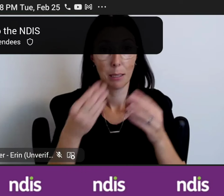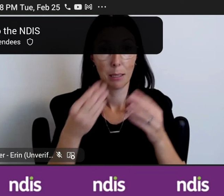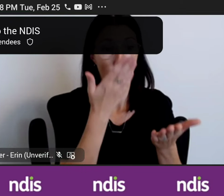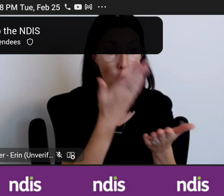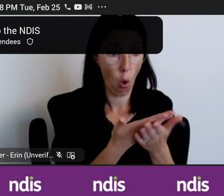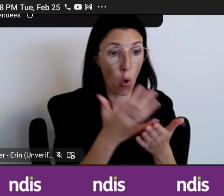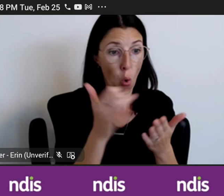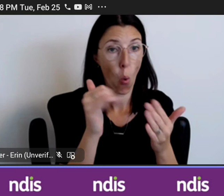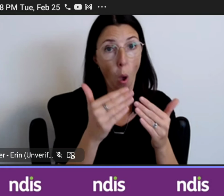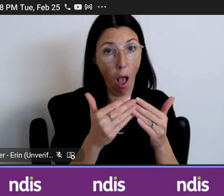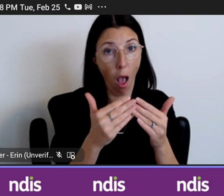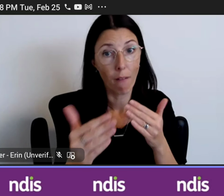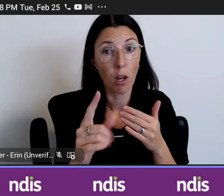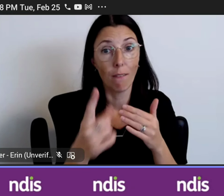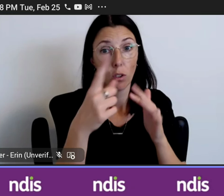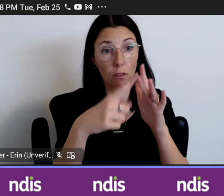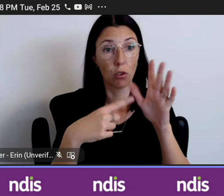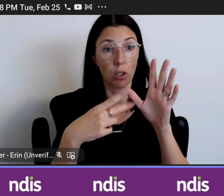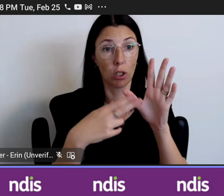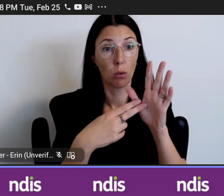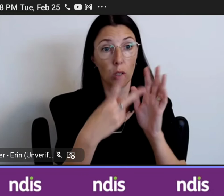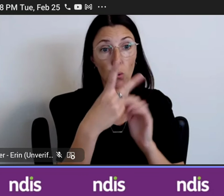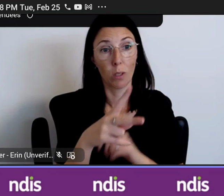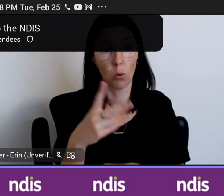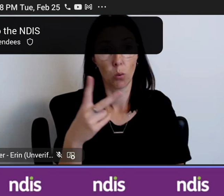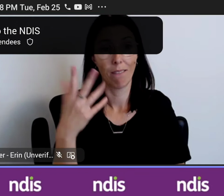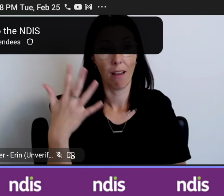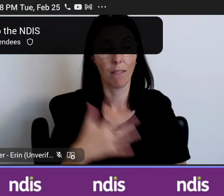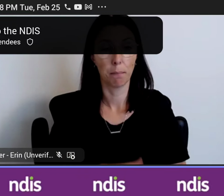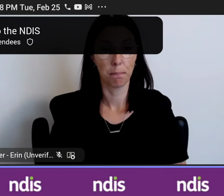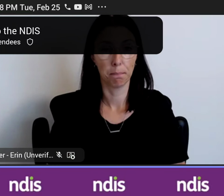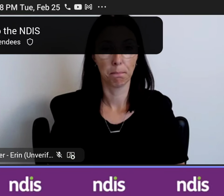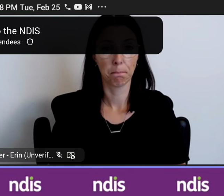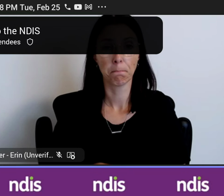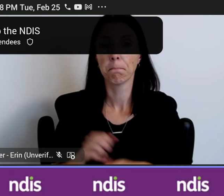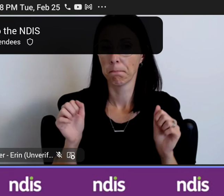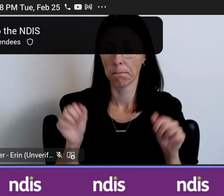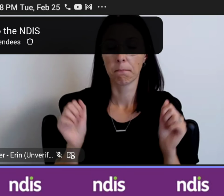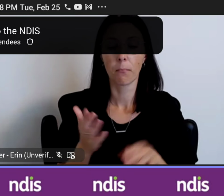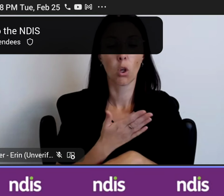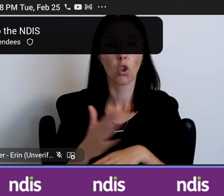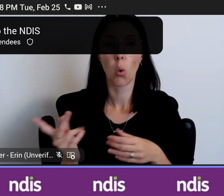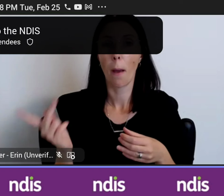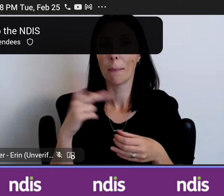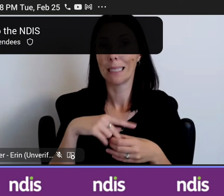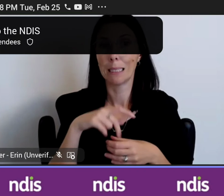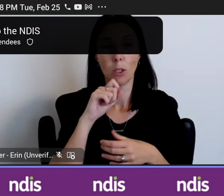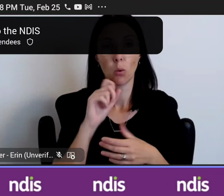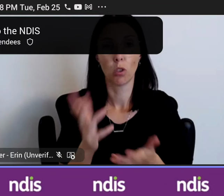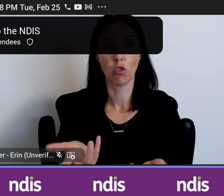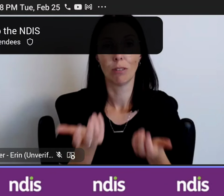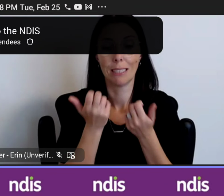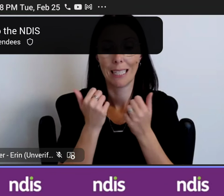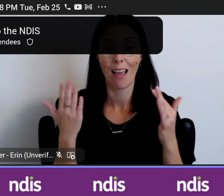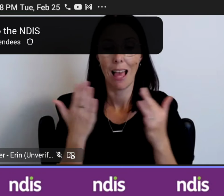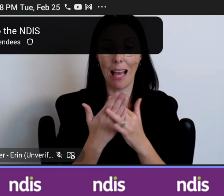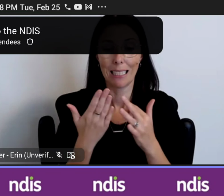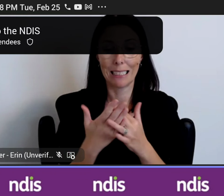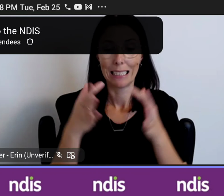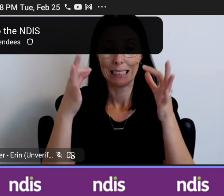January 2025. Sure, yeah. So all new participants receive an access decision